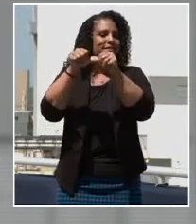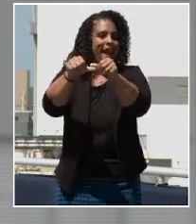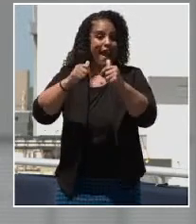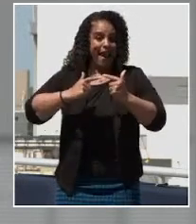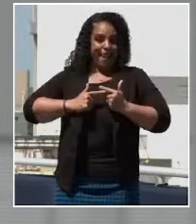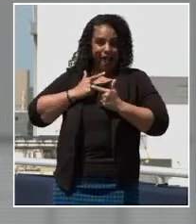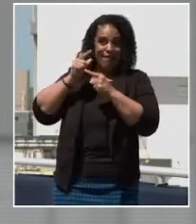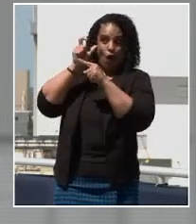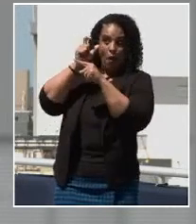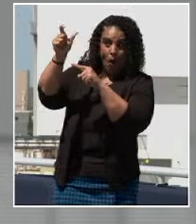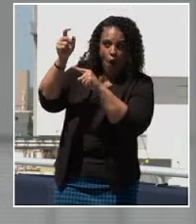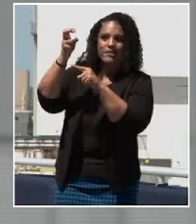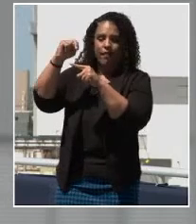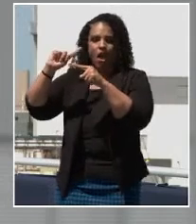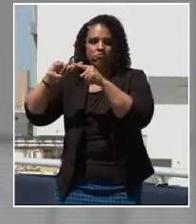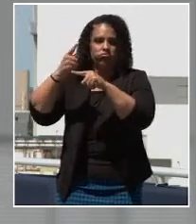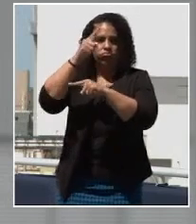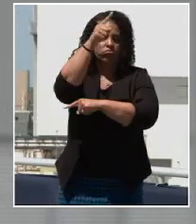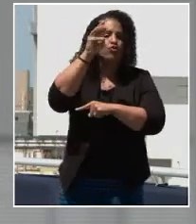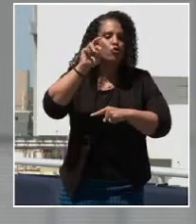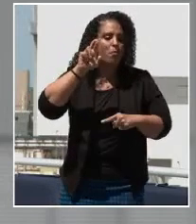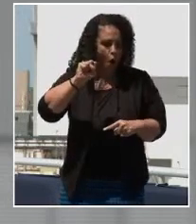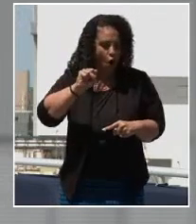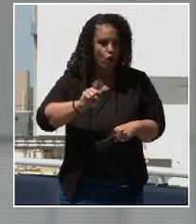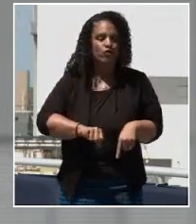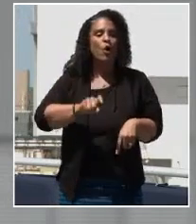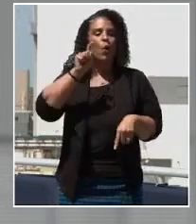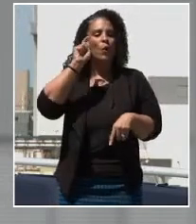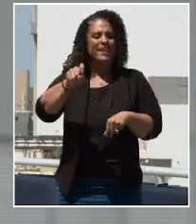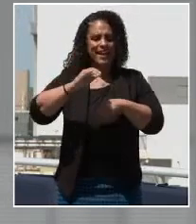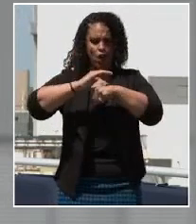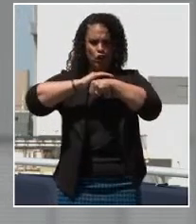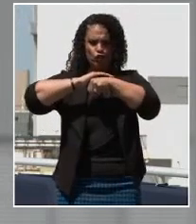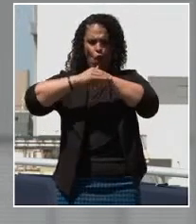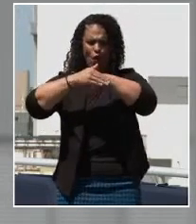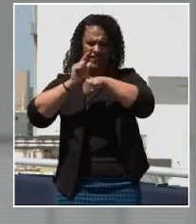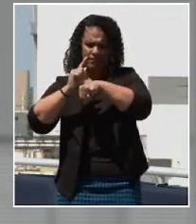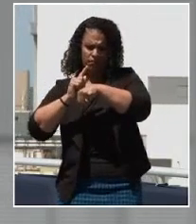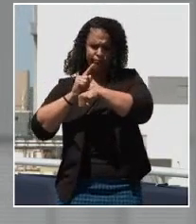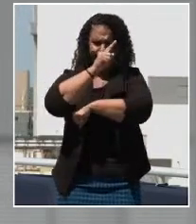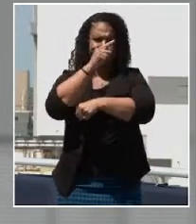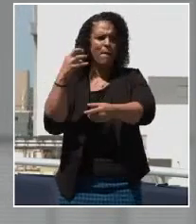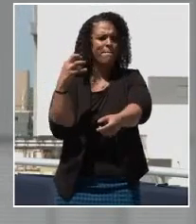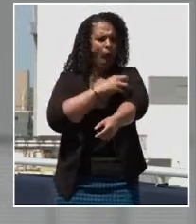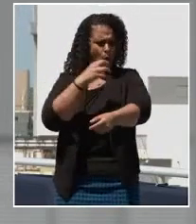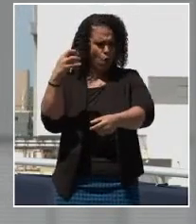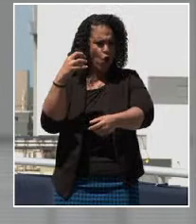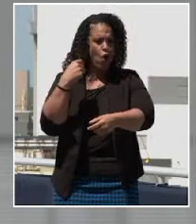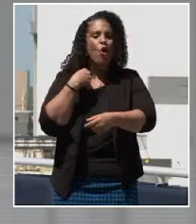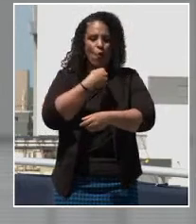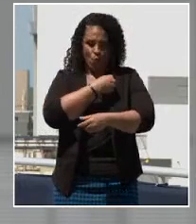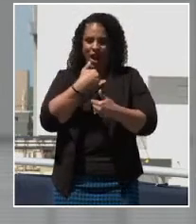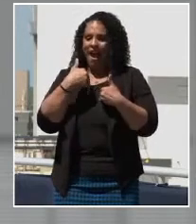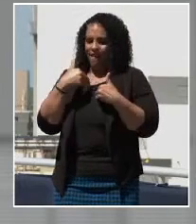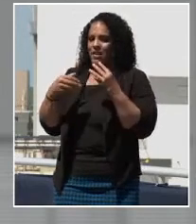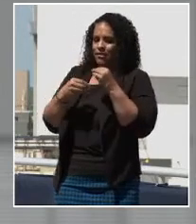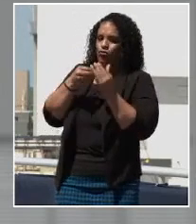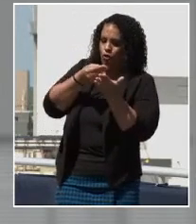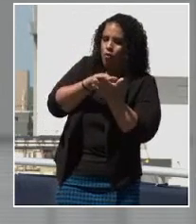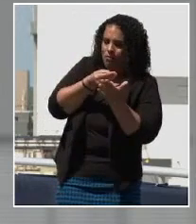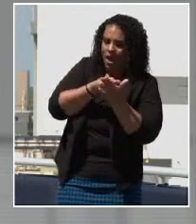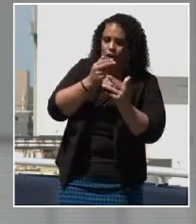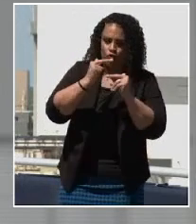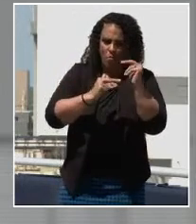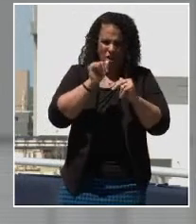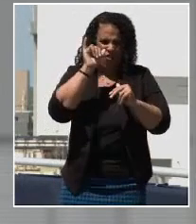Moon and then onto Mars will'll need surface power we secured additional funding to